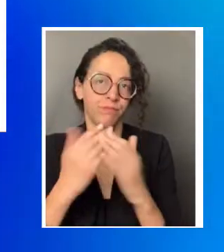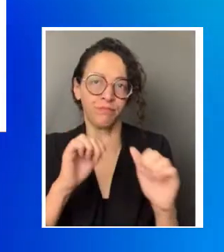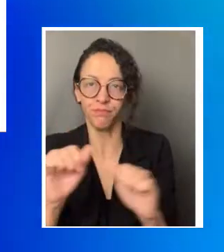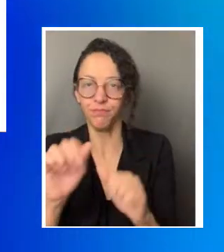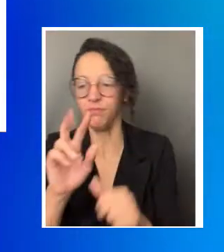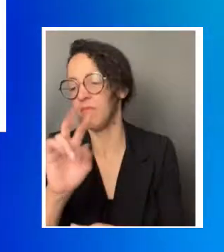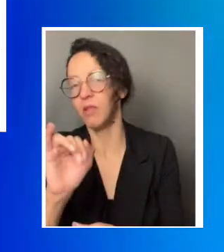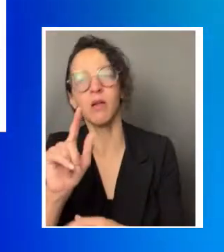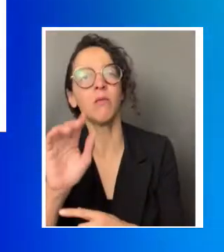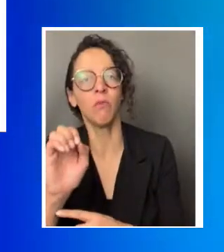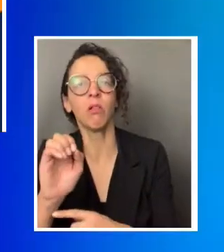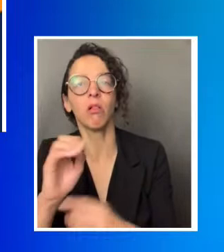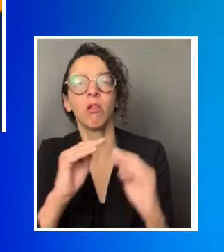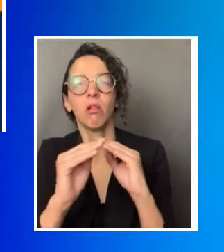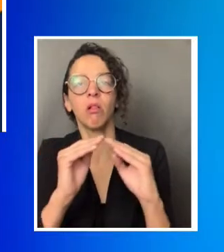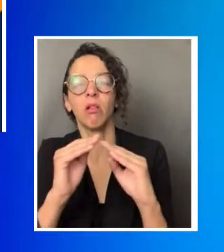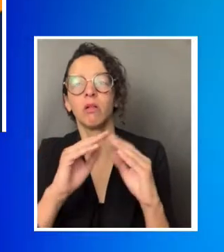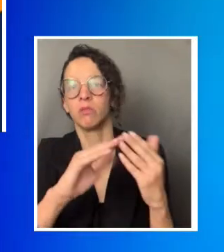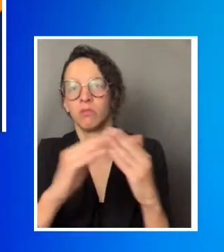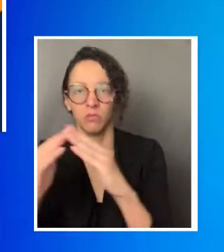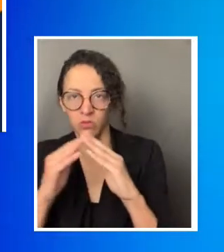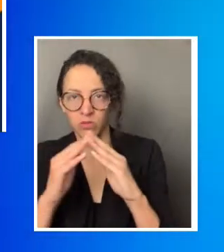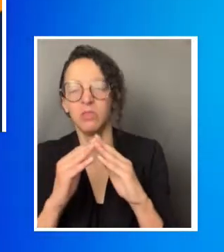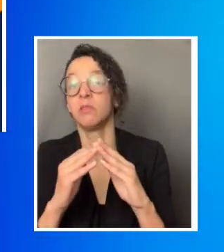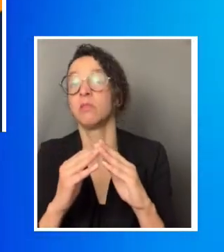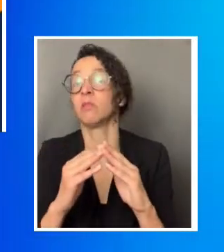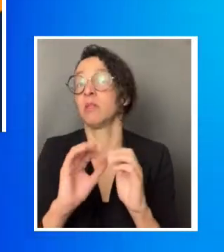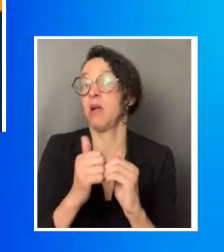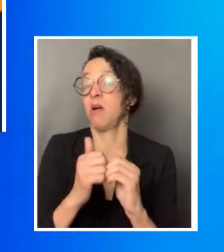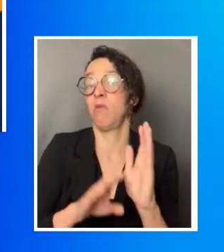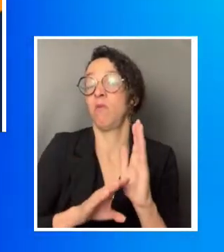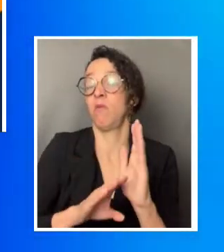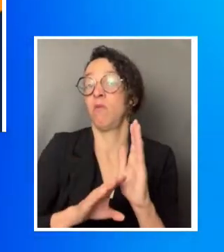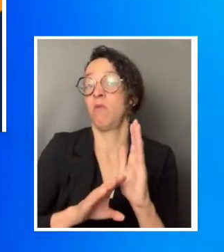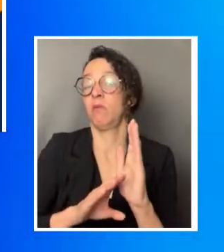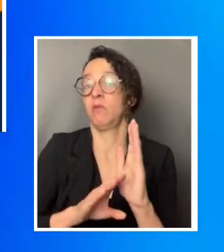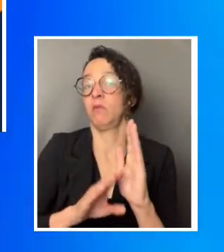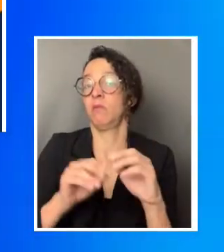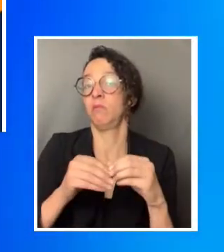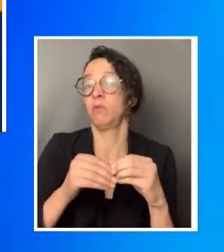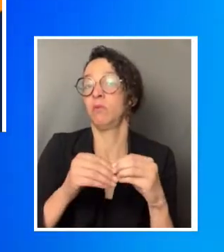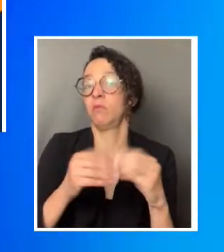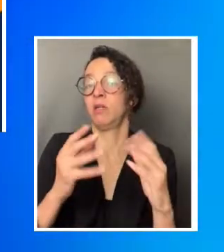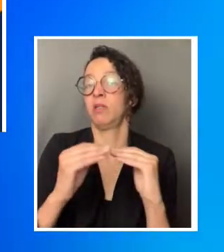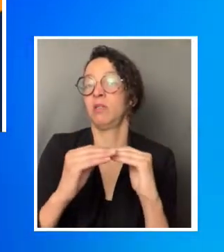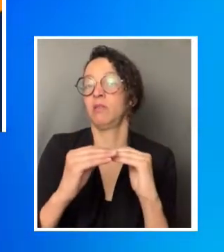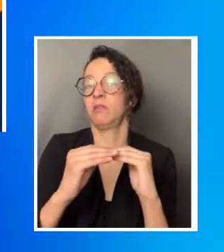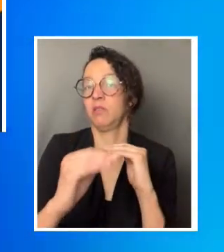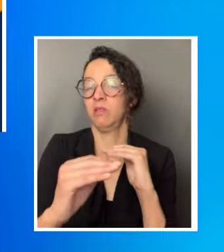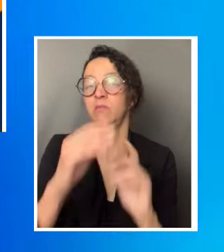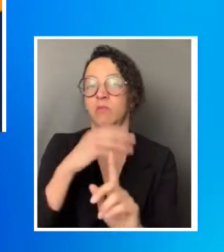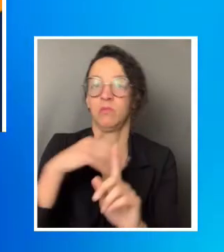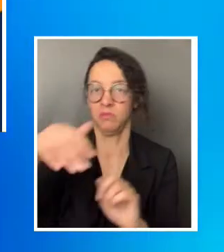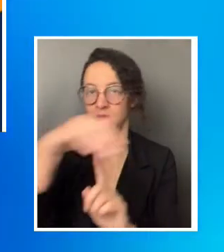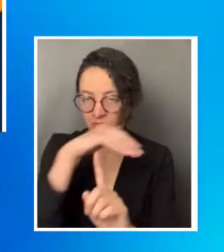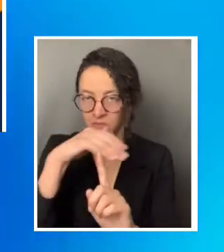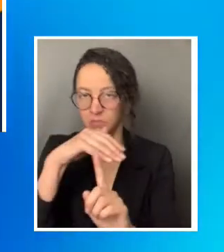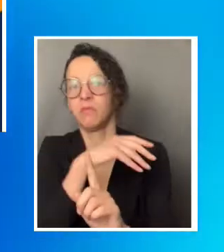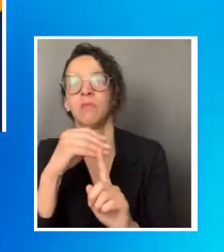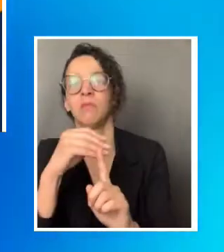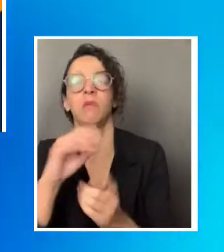a suitable living environment, and by expanding economic opportunities, principally for low and moderate income